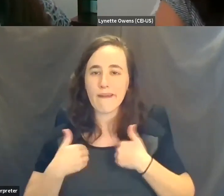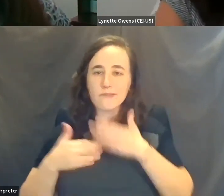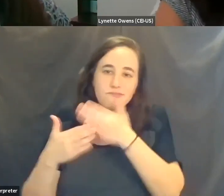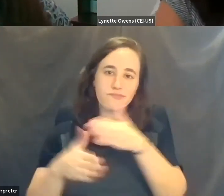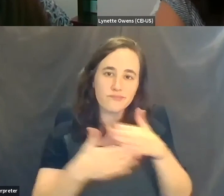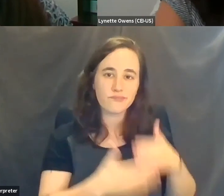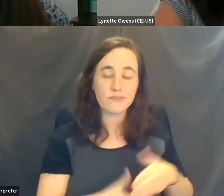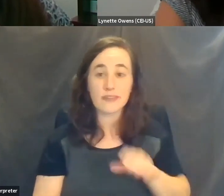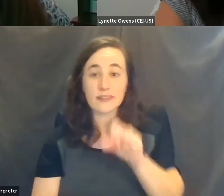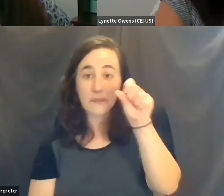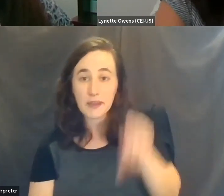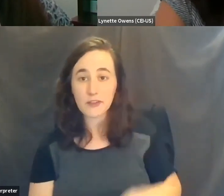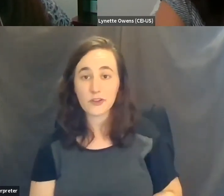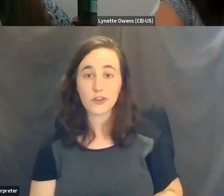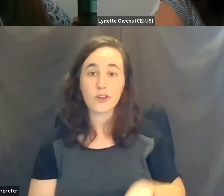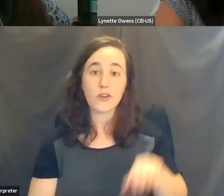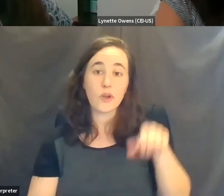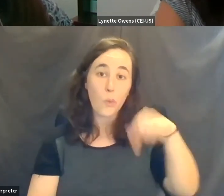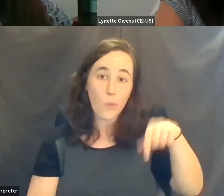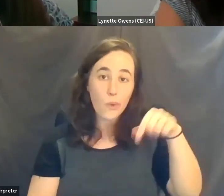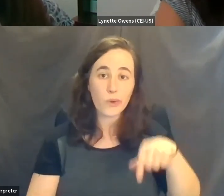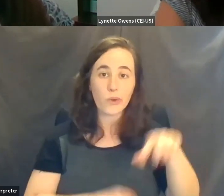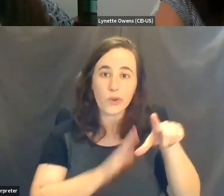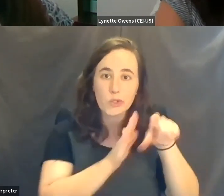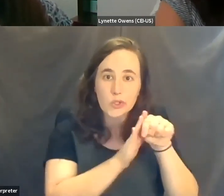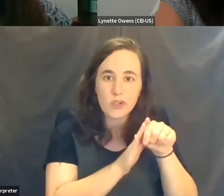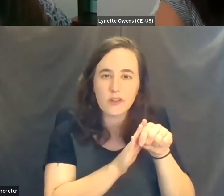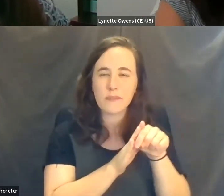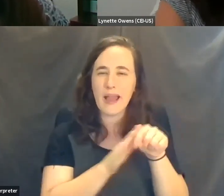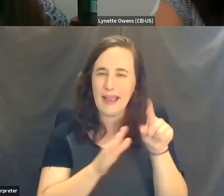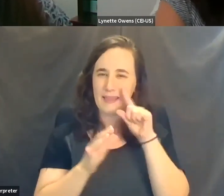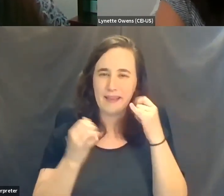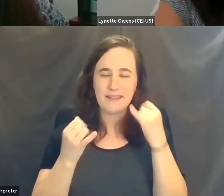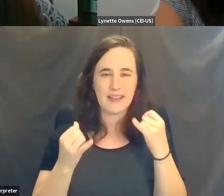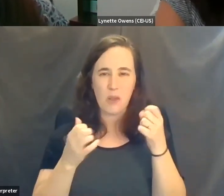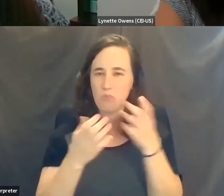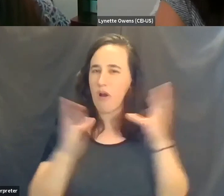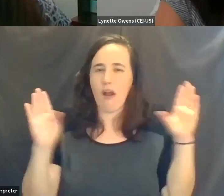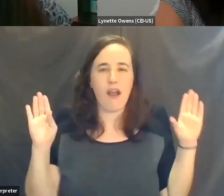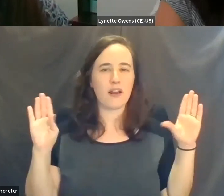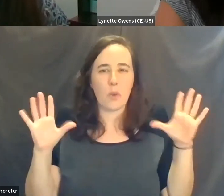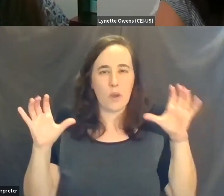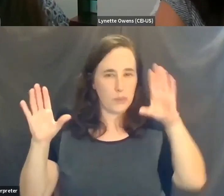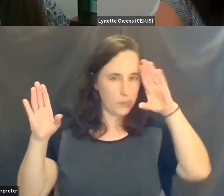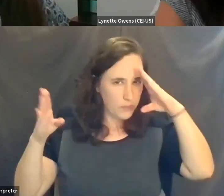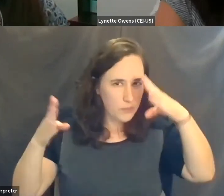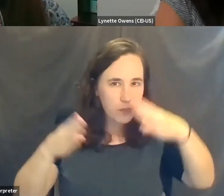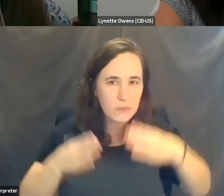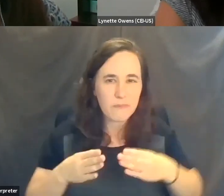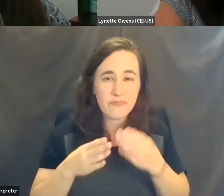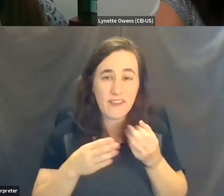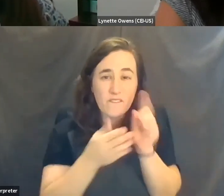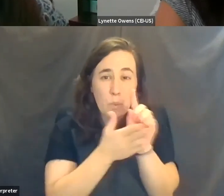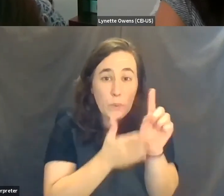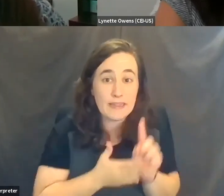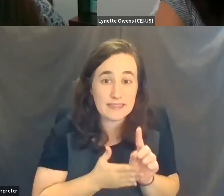this much in much smaller increments. And, you know, every couple of weeks, I think that we really should be getting